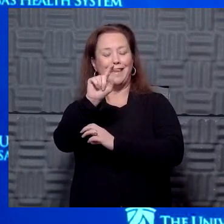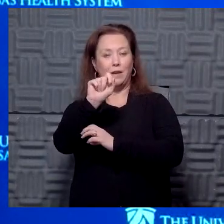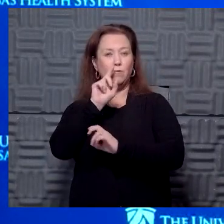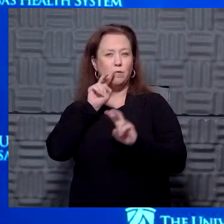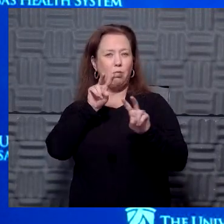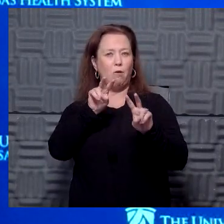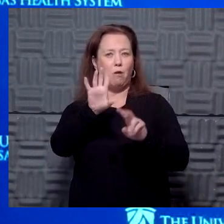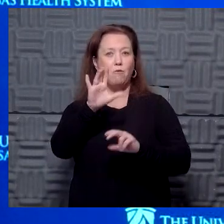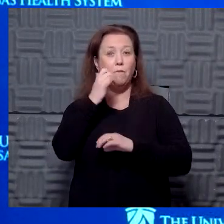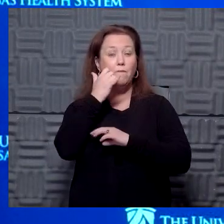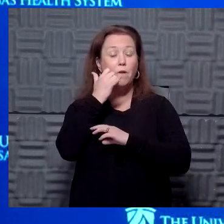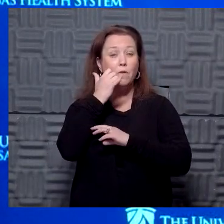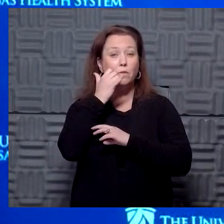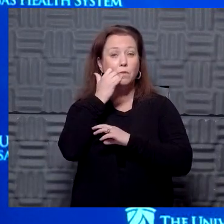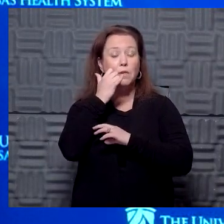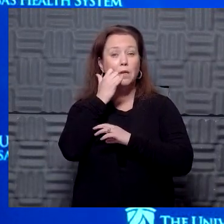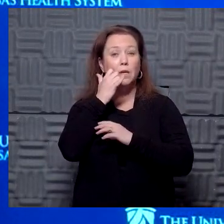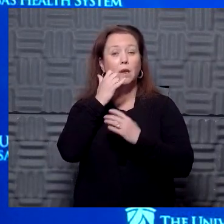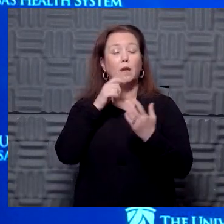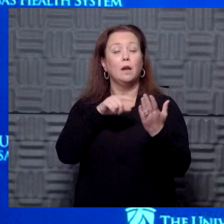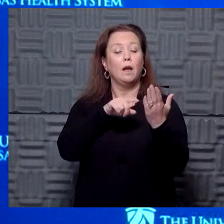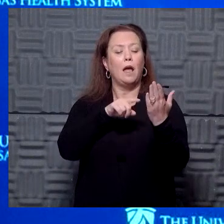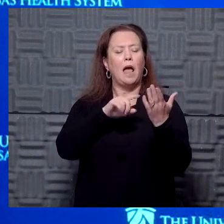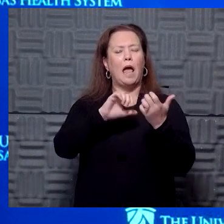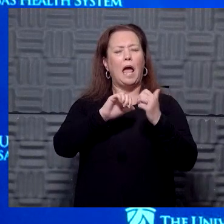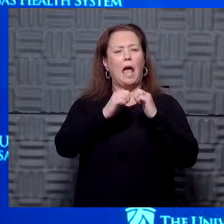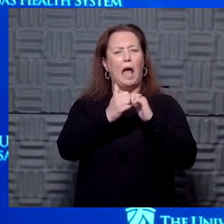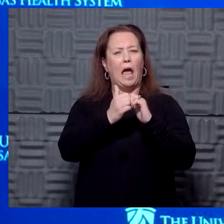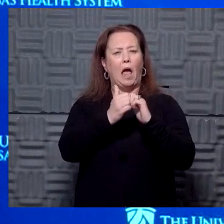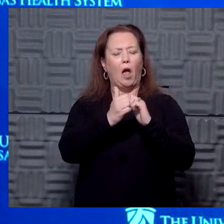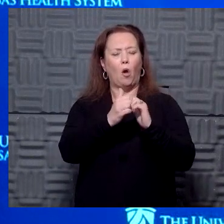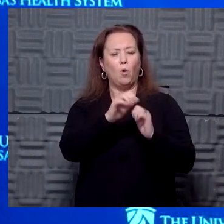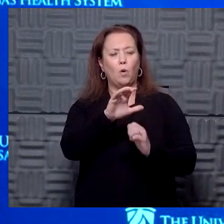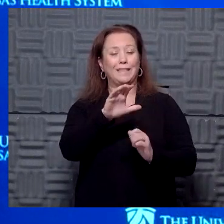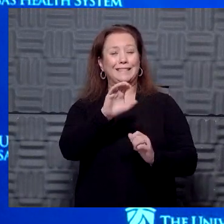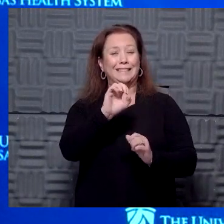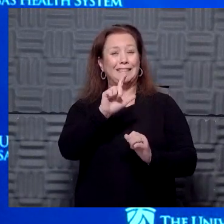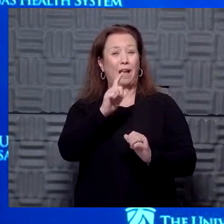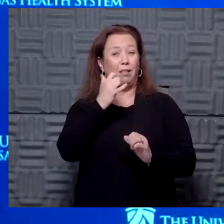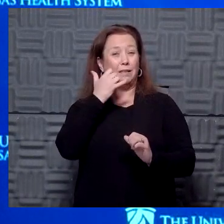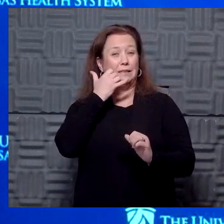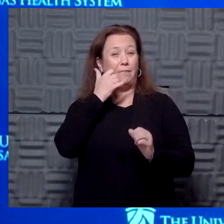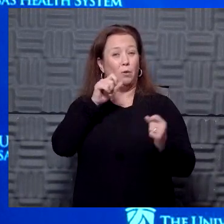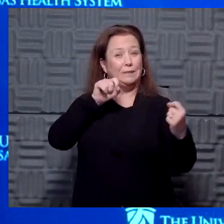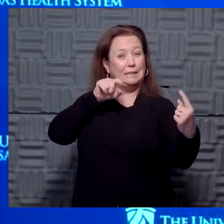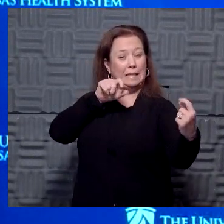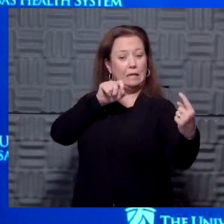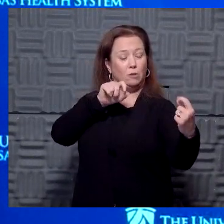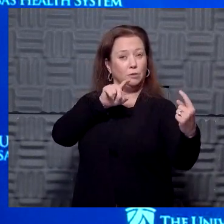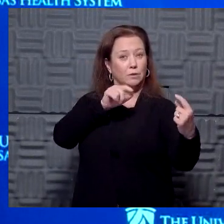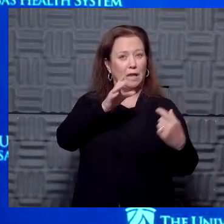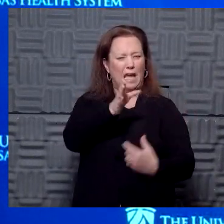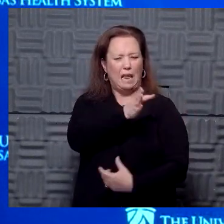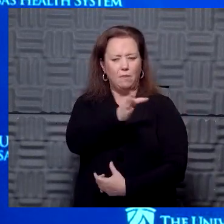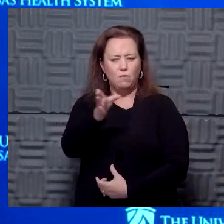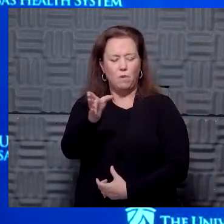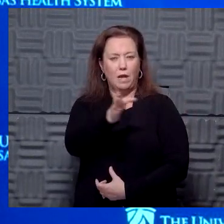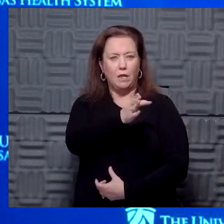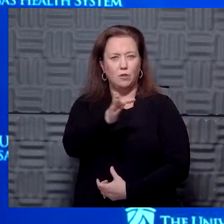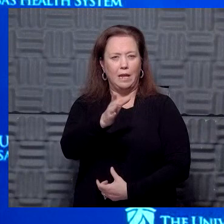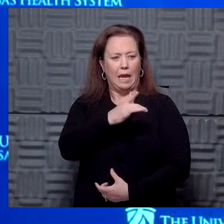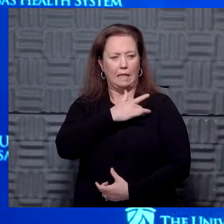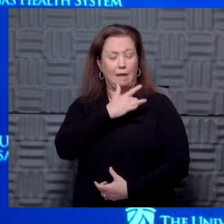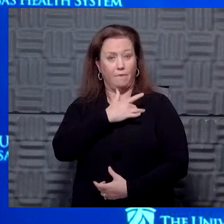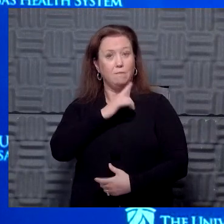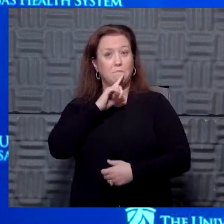online. They look and find how closely together cell signals are. And by looking at that, they get a sense of whether or not